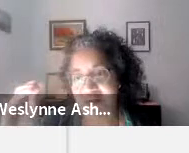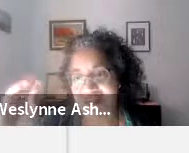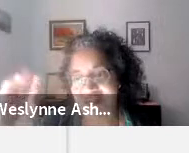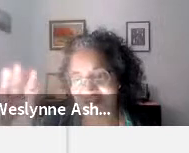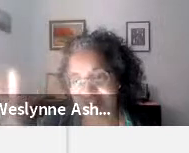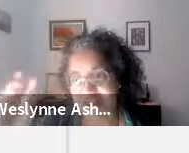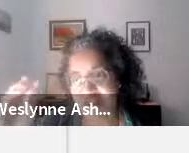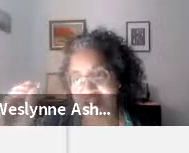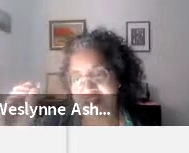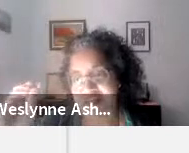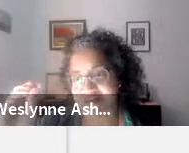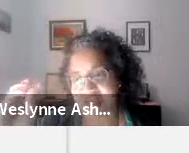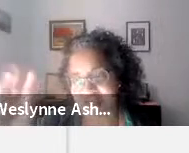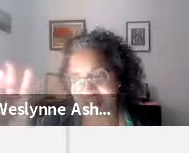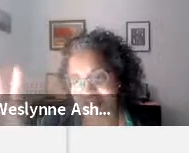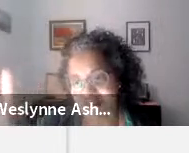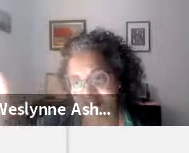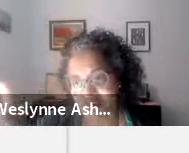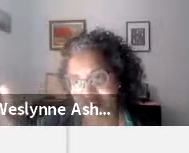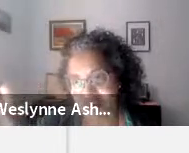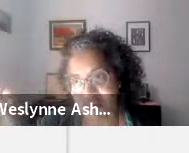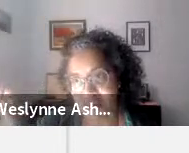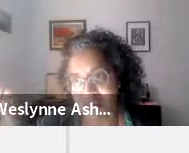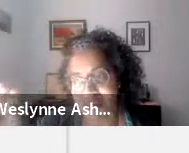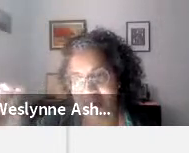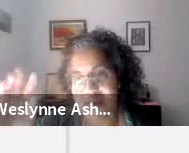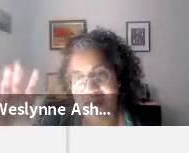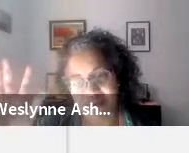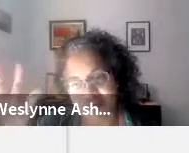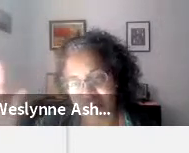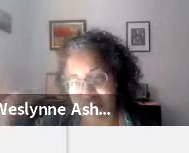these farms to find contact information for